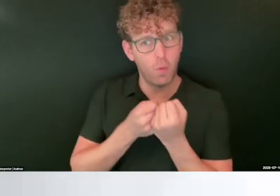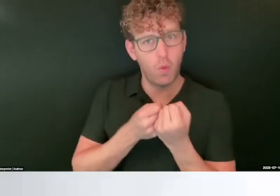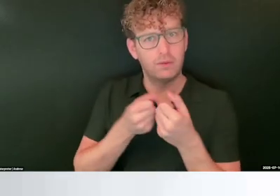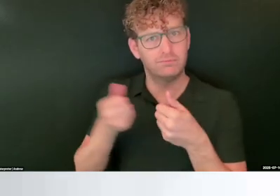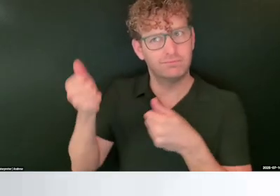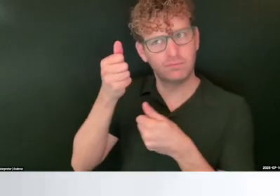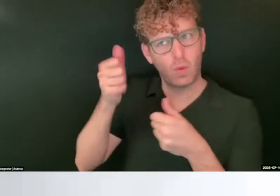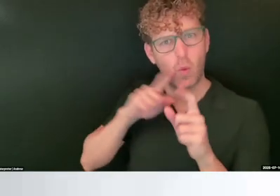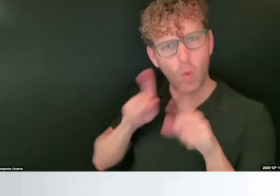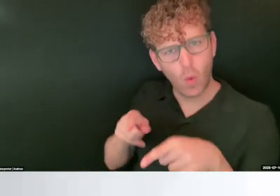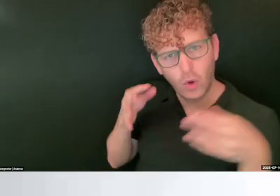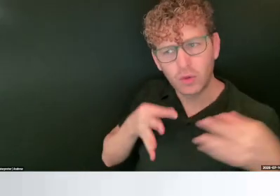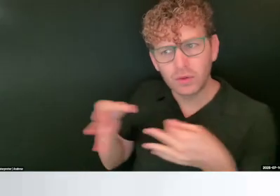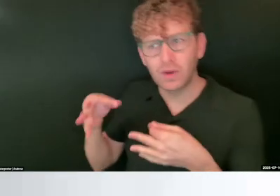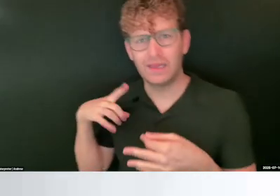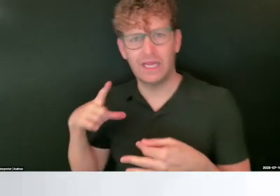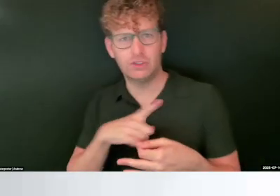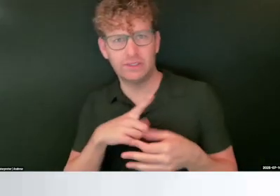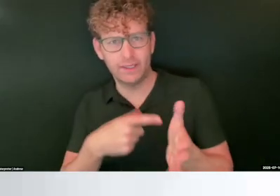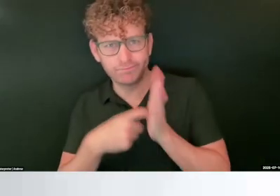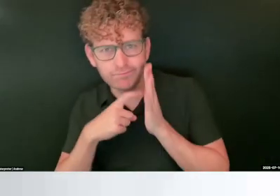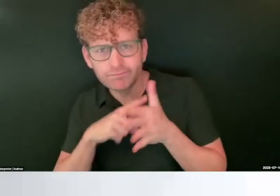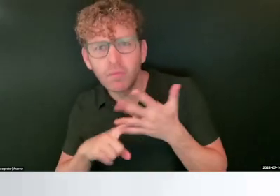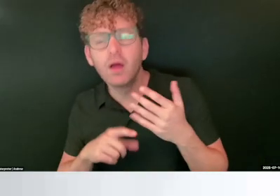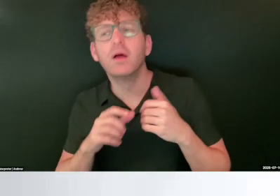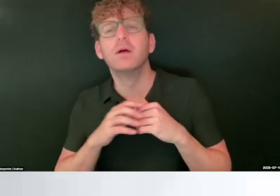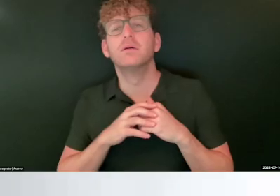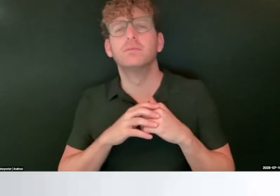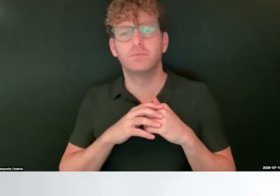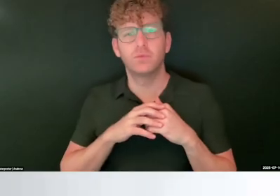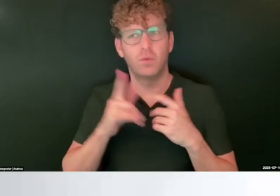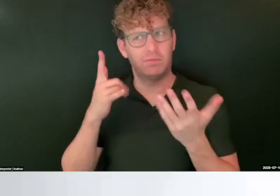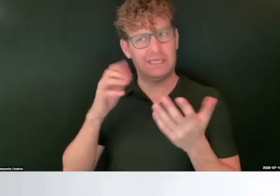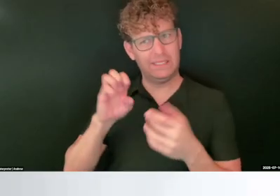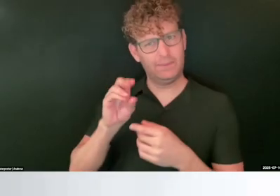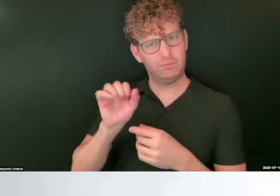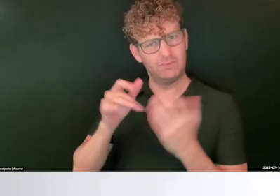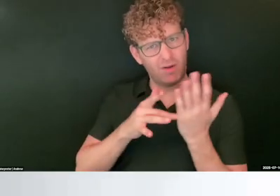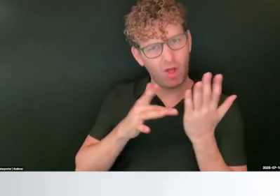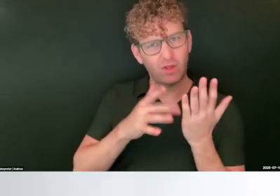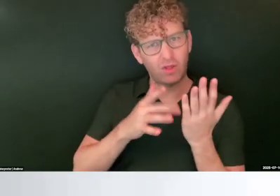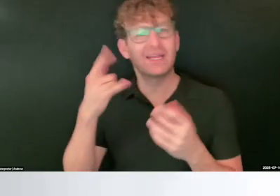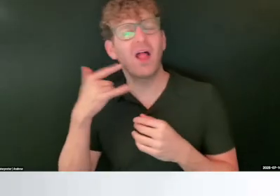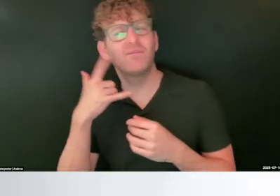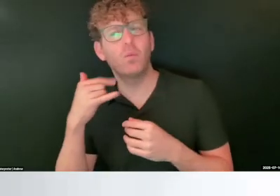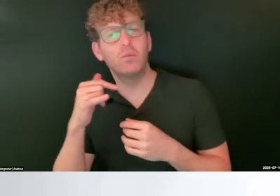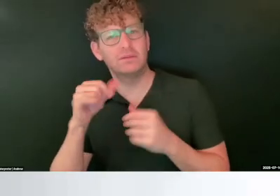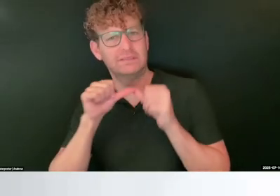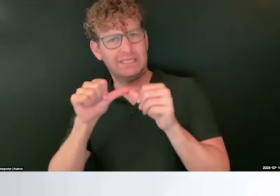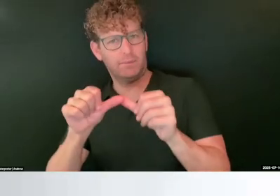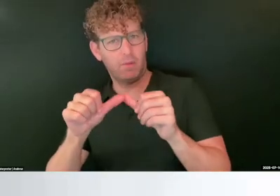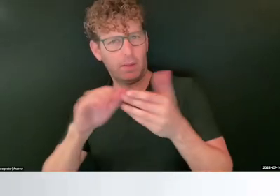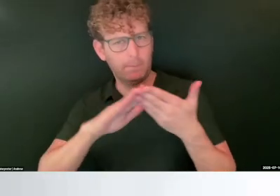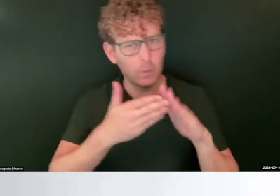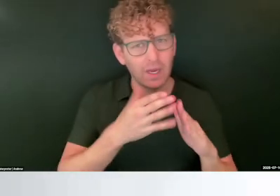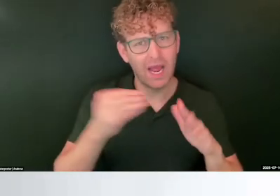governor's executive orders on zero-emission technologies and equity, and the California Sustainable Communities and Climate Protection Act.